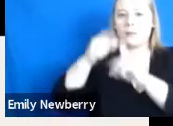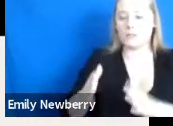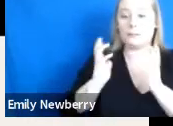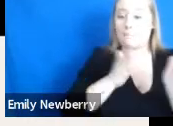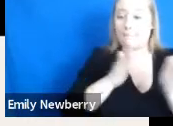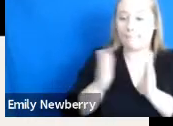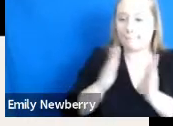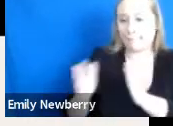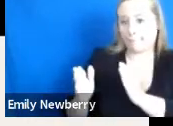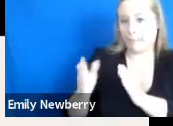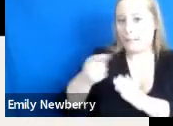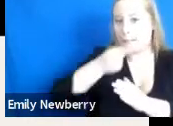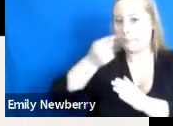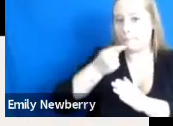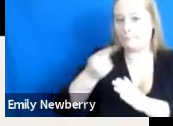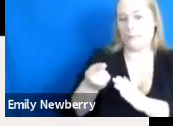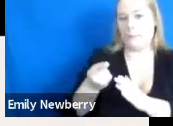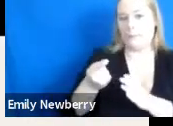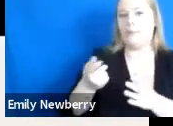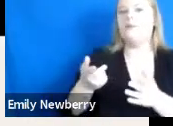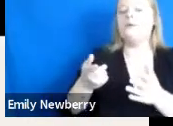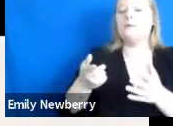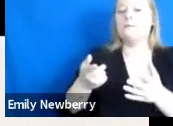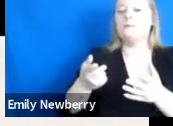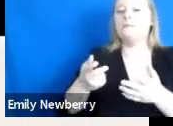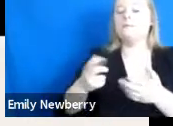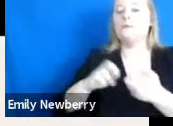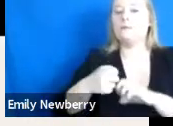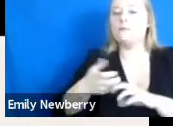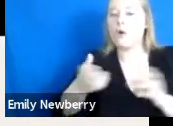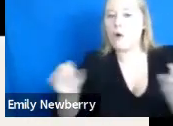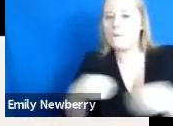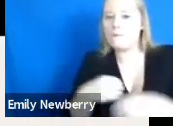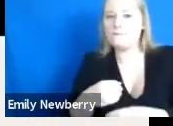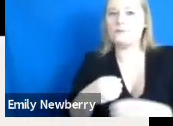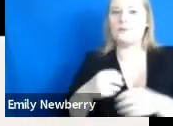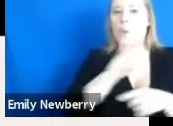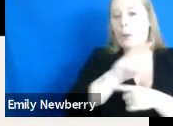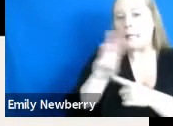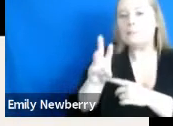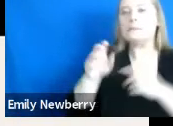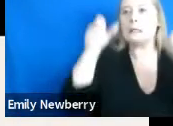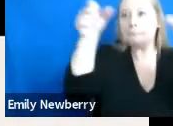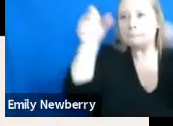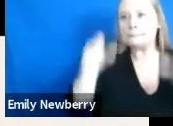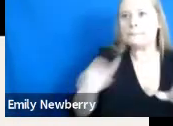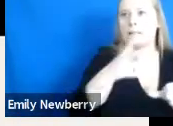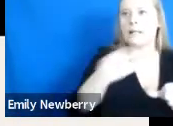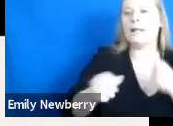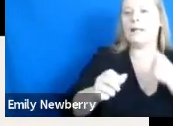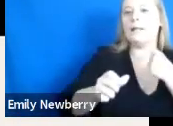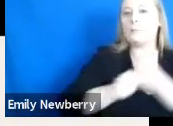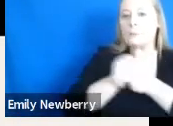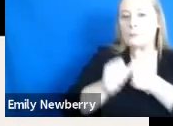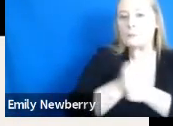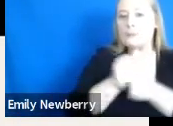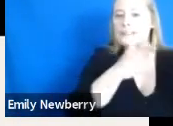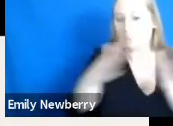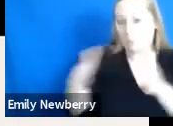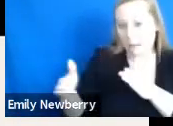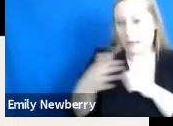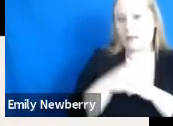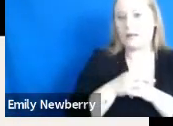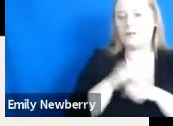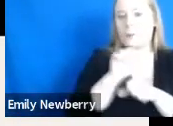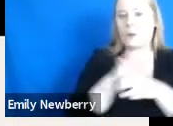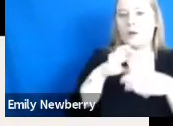Affairs Office, where she created website content, developed strategic and risk communication plans, worked with the